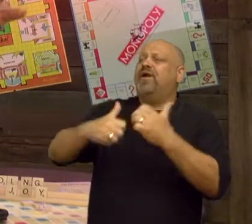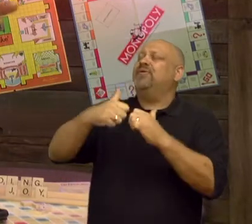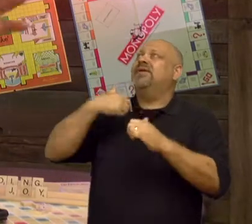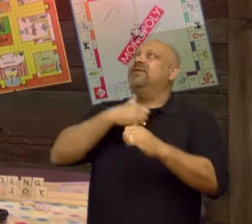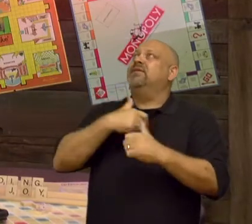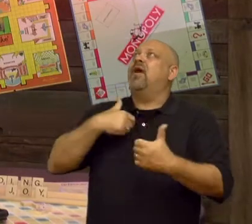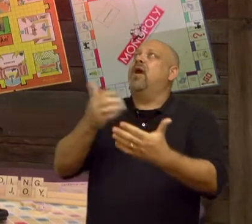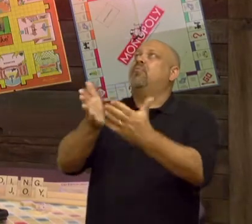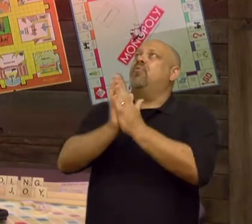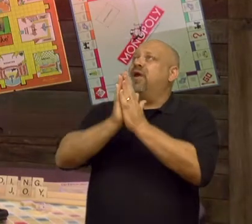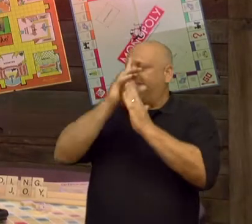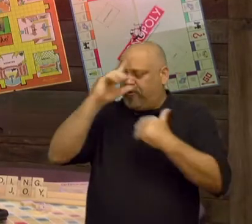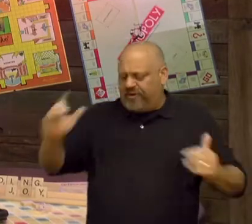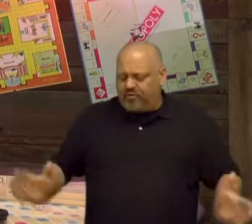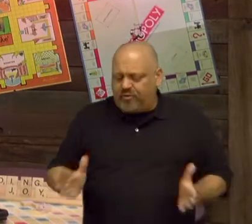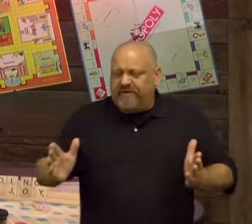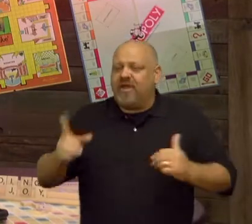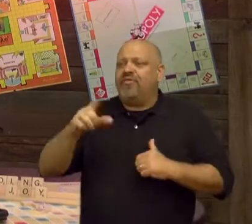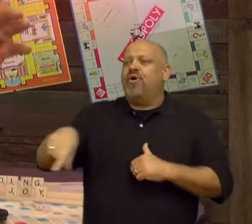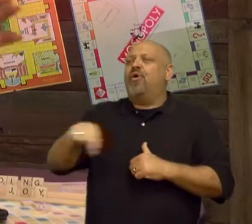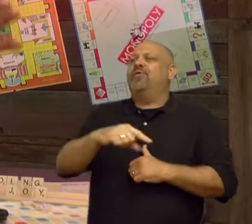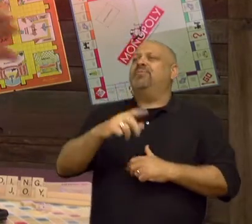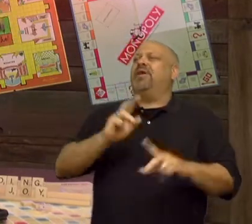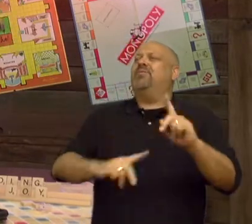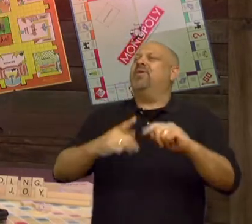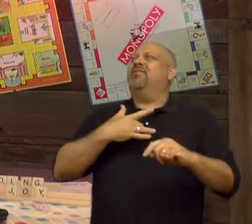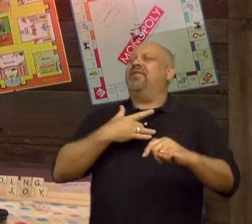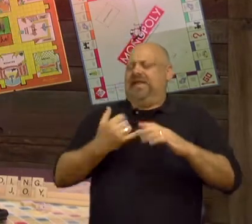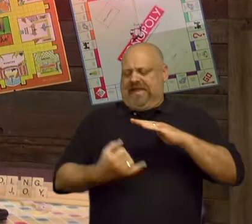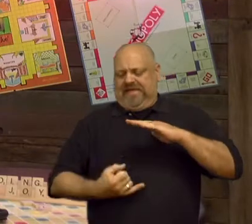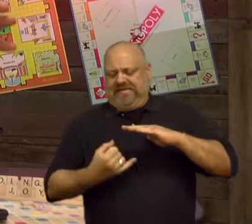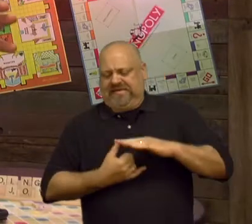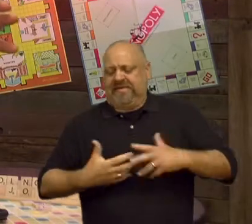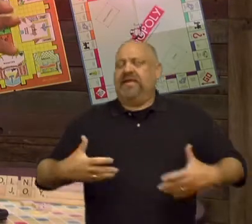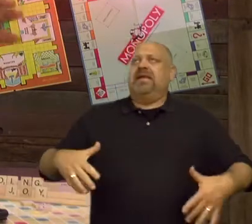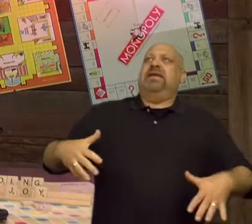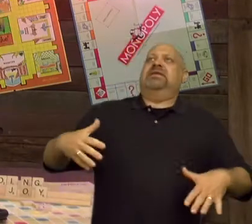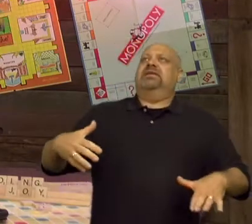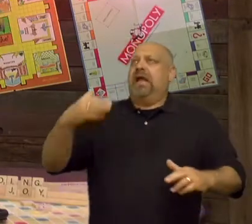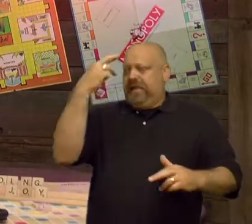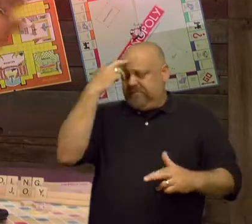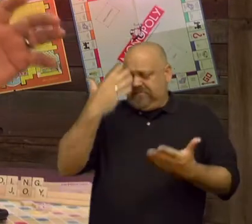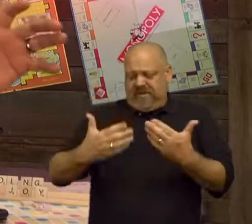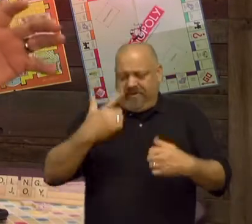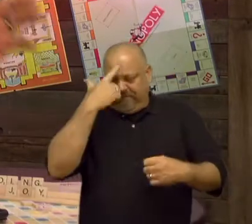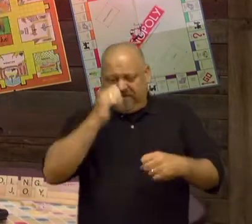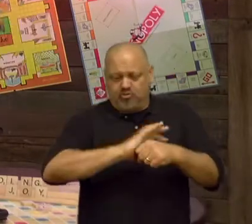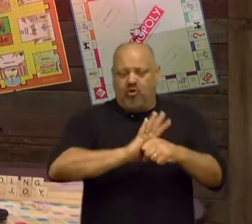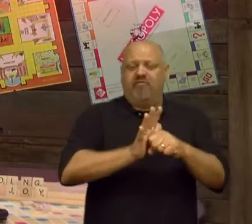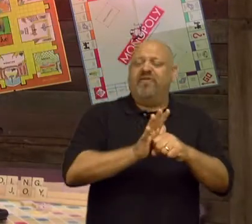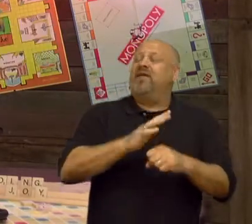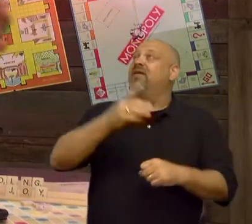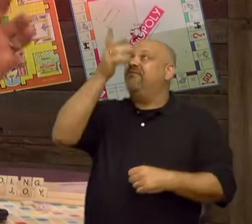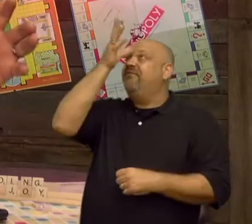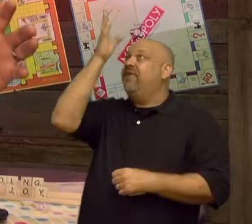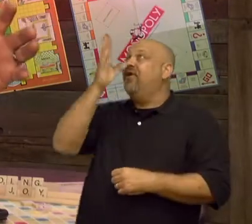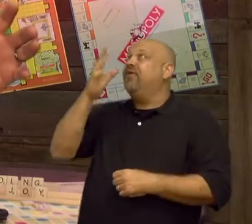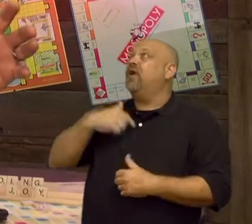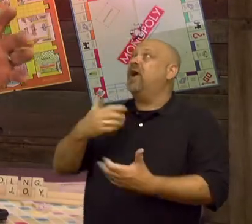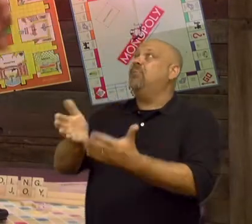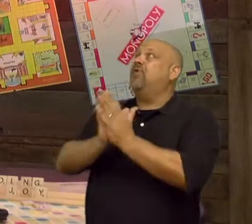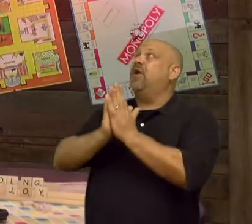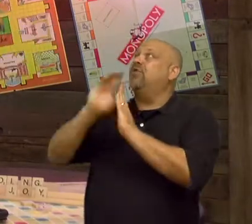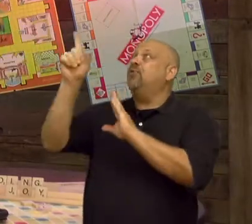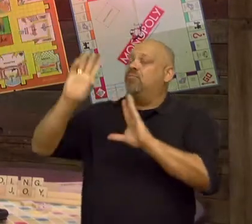those around us. I pray for encouragement for those that are feeling isolated and full of anxiety because of